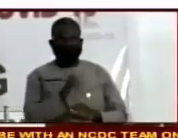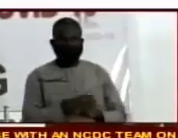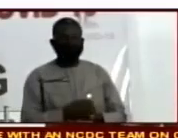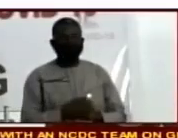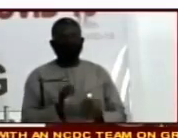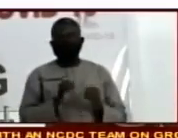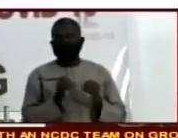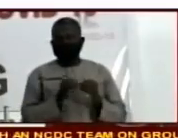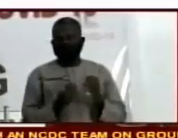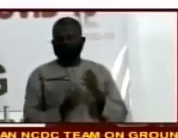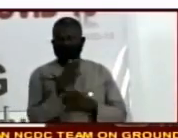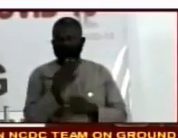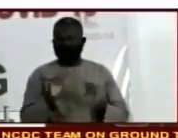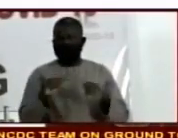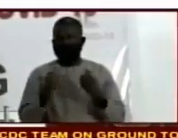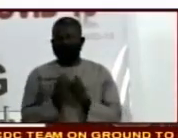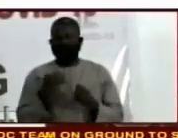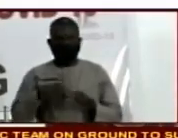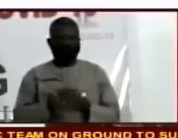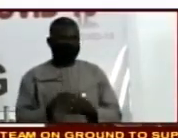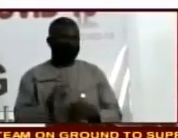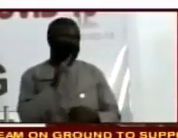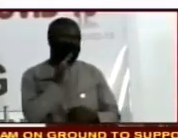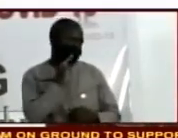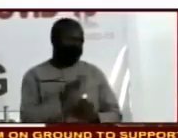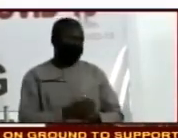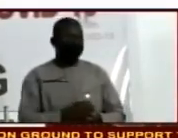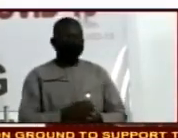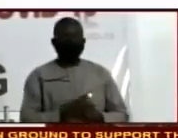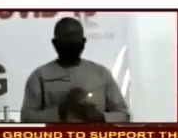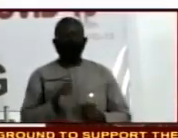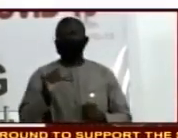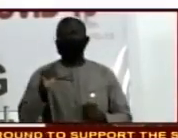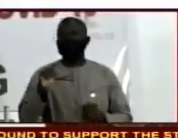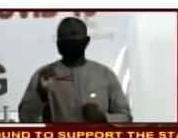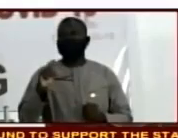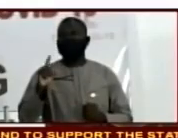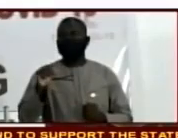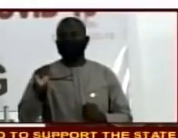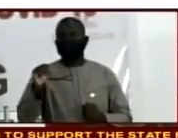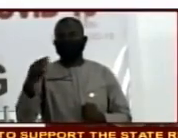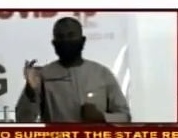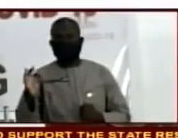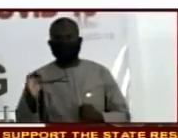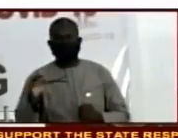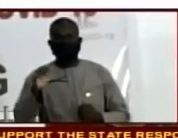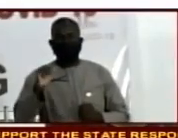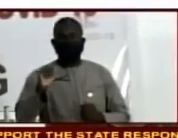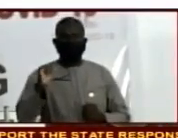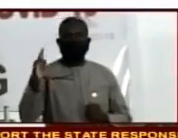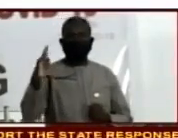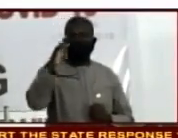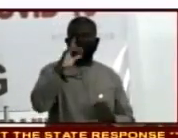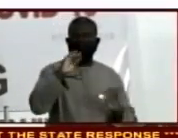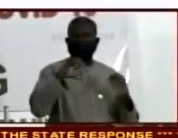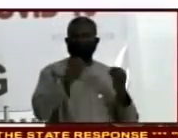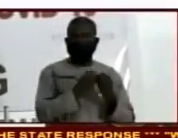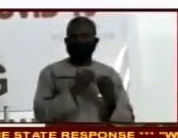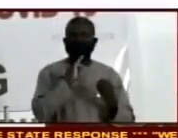sanitation. And Q4 2019, which just finished, aviation is now the fastest growing sector in